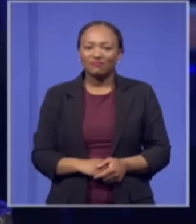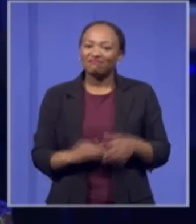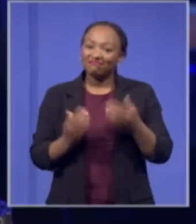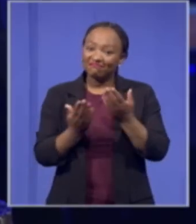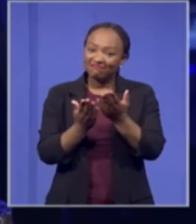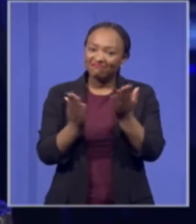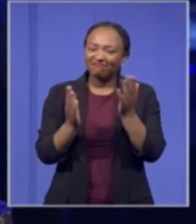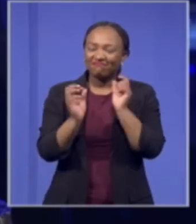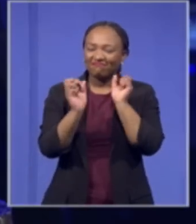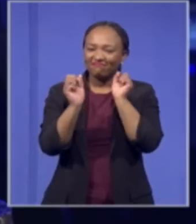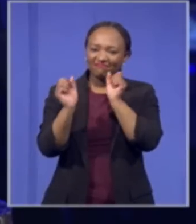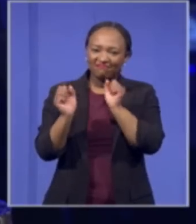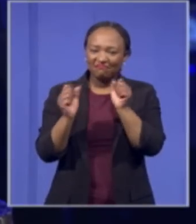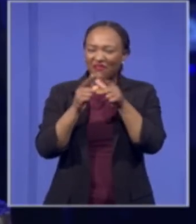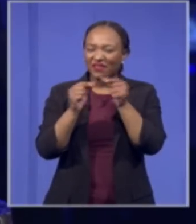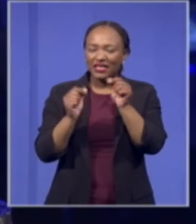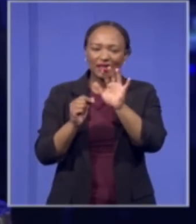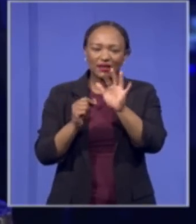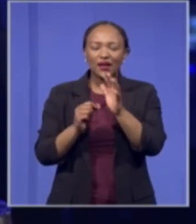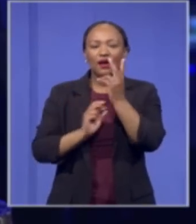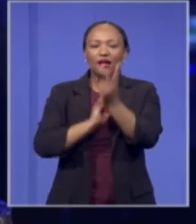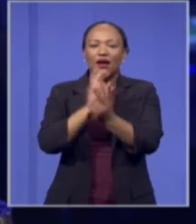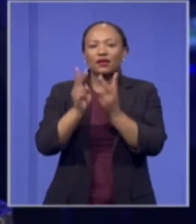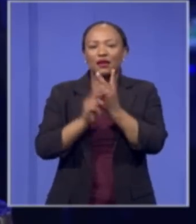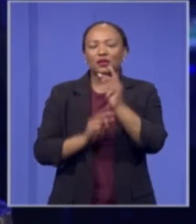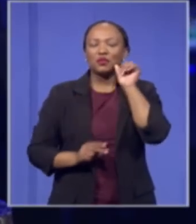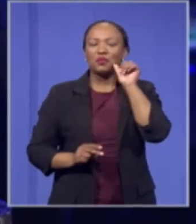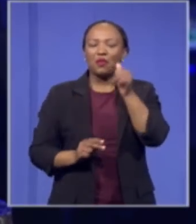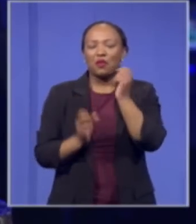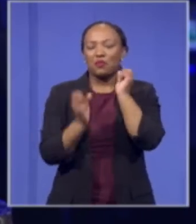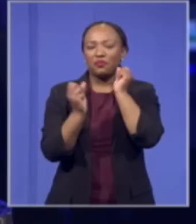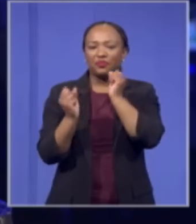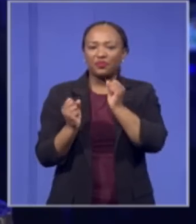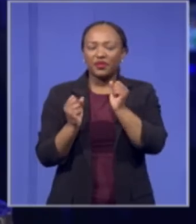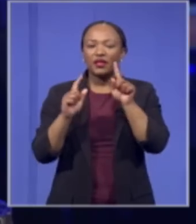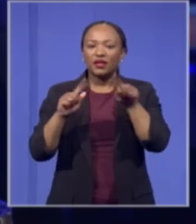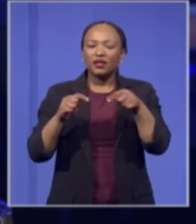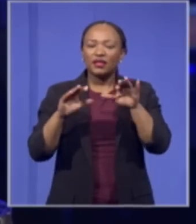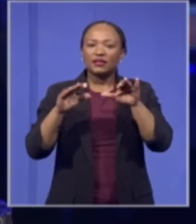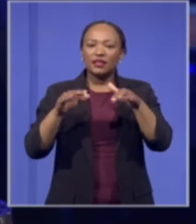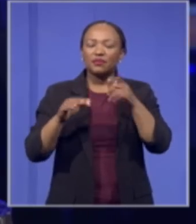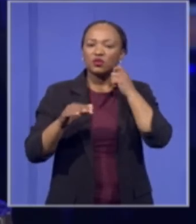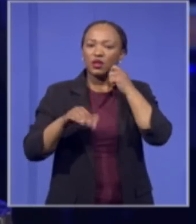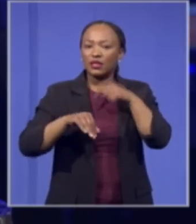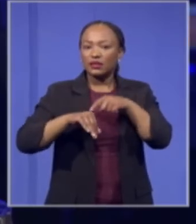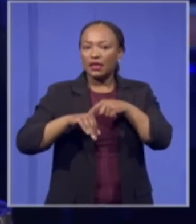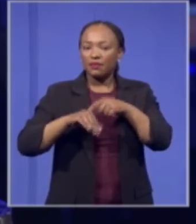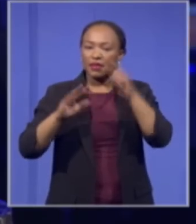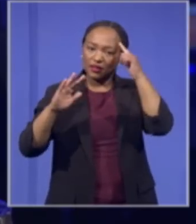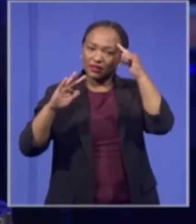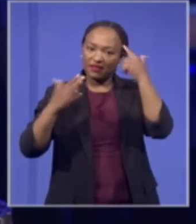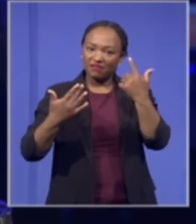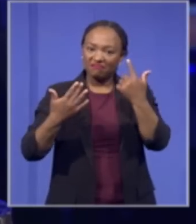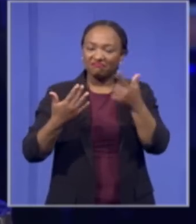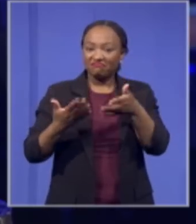Weso ho rwalla ha se qeta muru ha di rengwe hape ho sasa ke moifo wa ditaba tsa Setswana ka hora ya bosupa hona